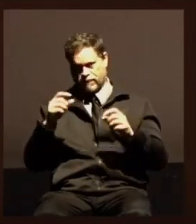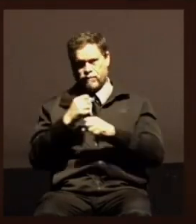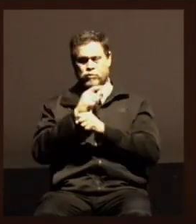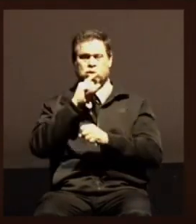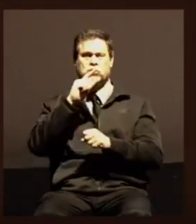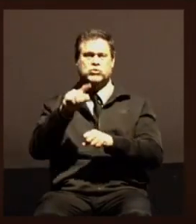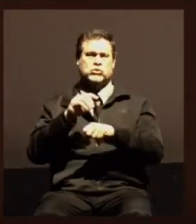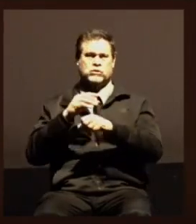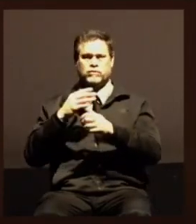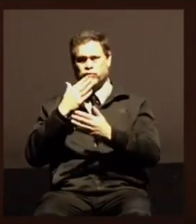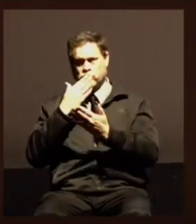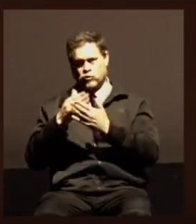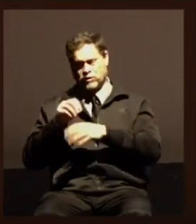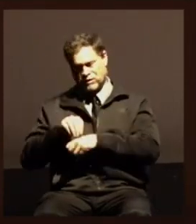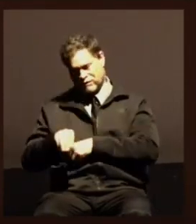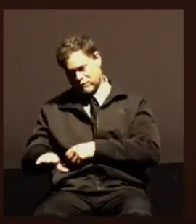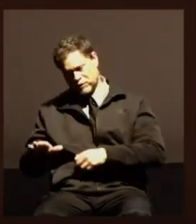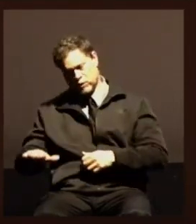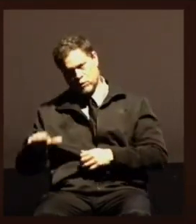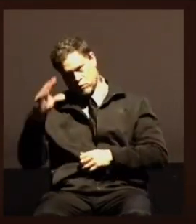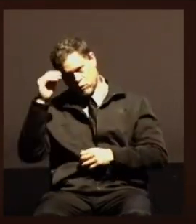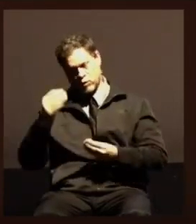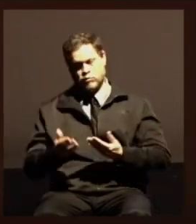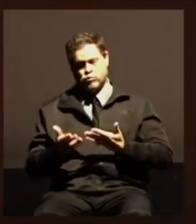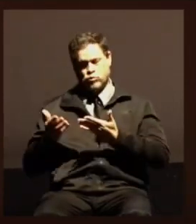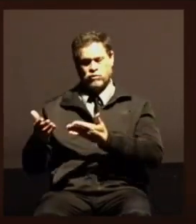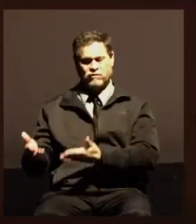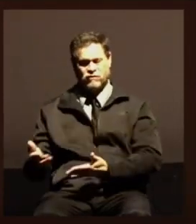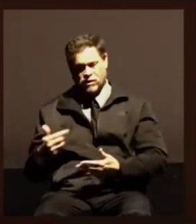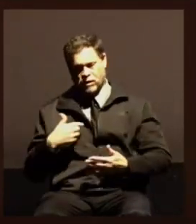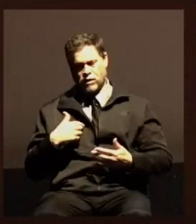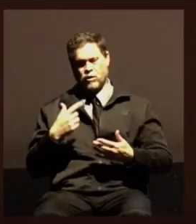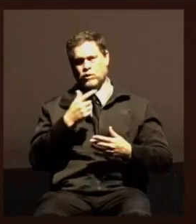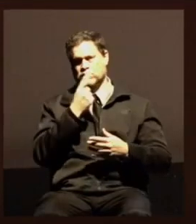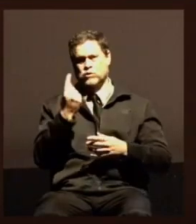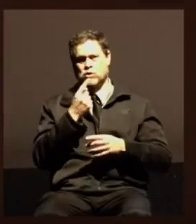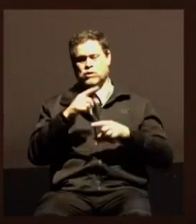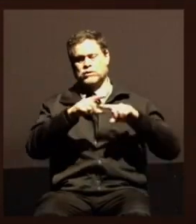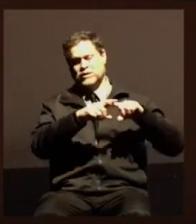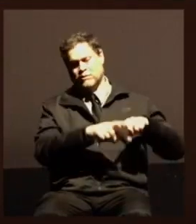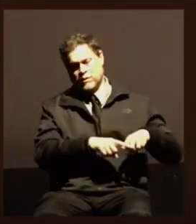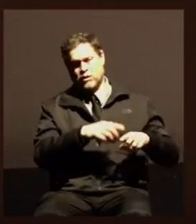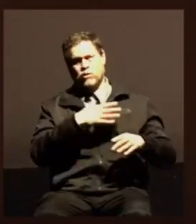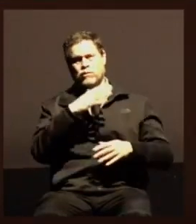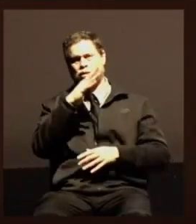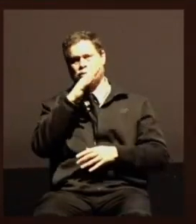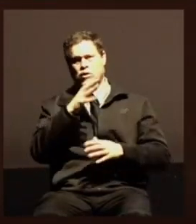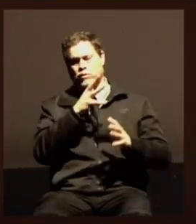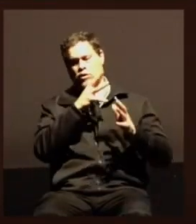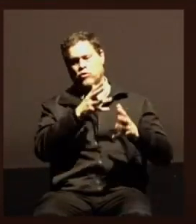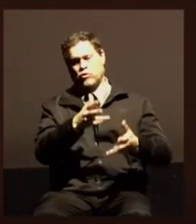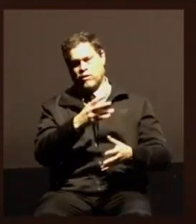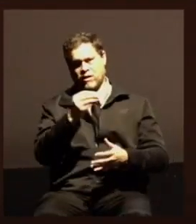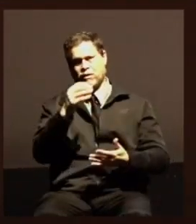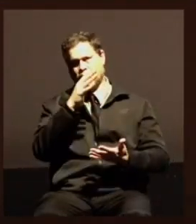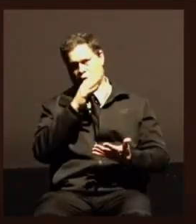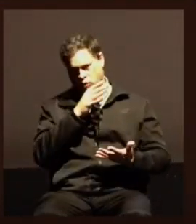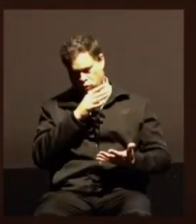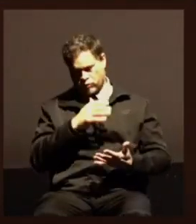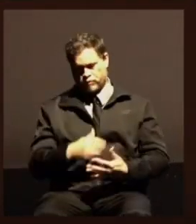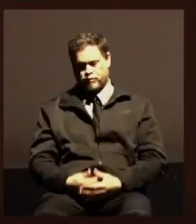sure I was a good influence for that little boy, making sure I could provide, making sure that I wasn't solely depending on my mother to be a grandmother and a mother,